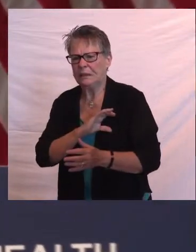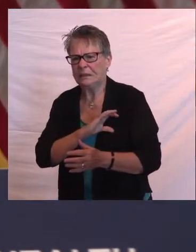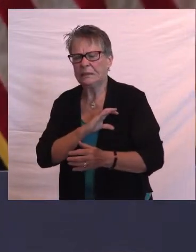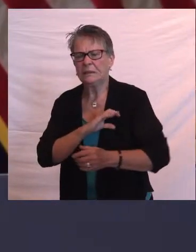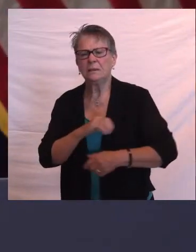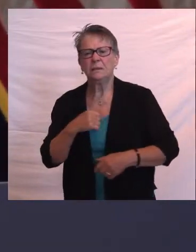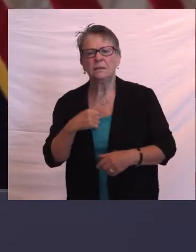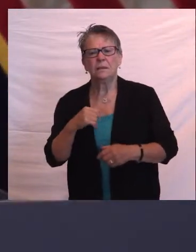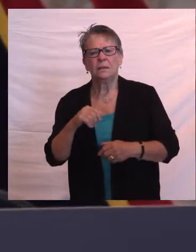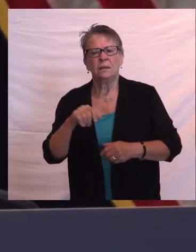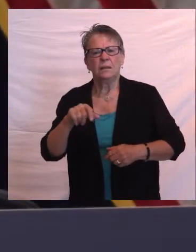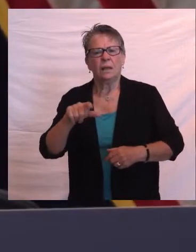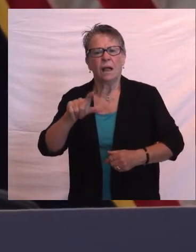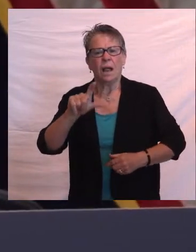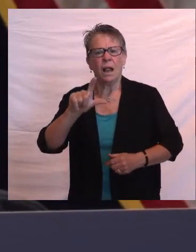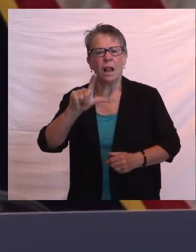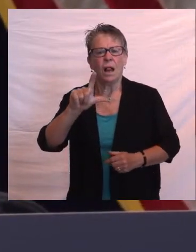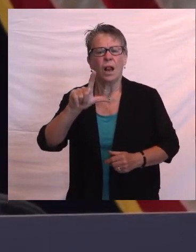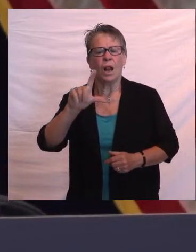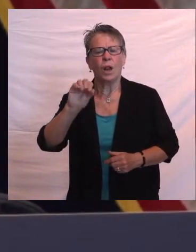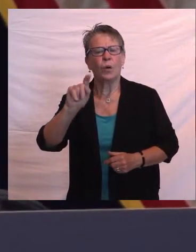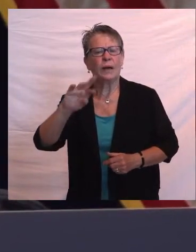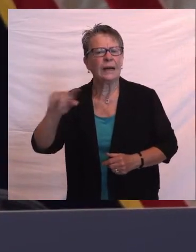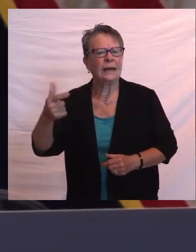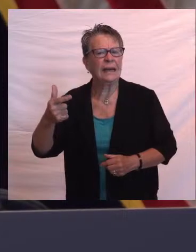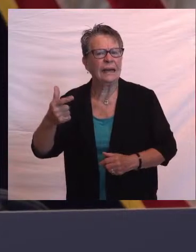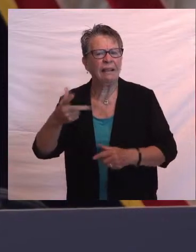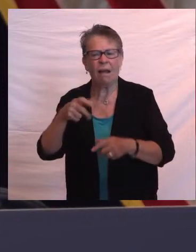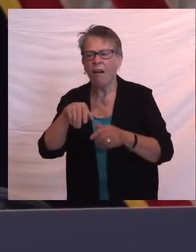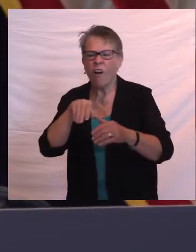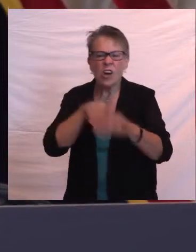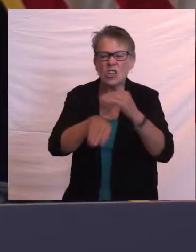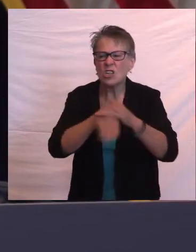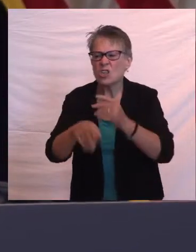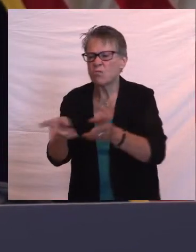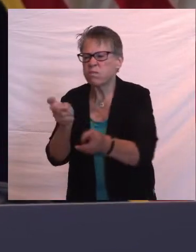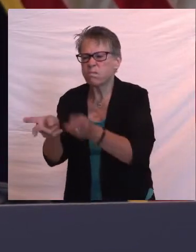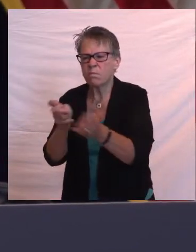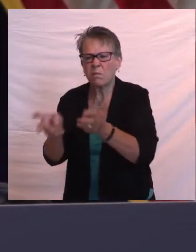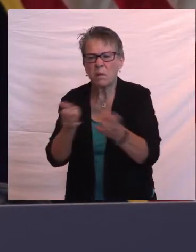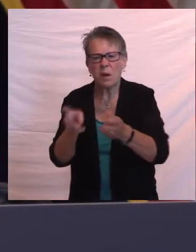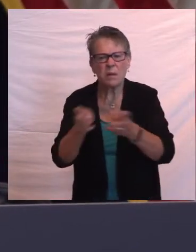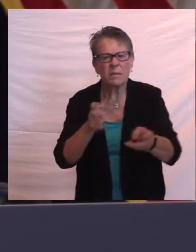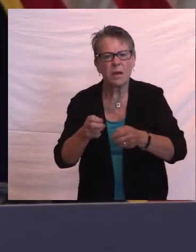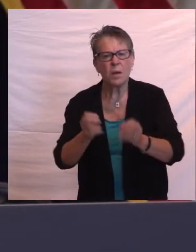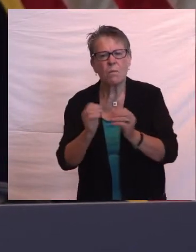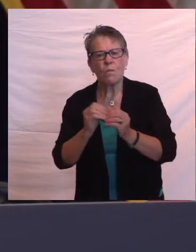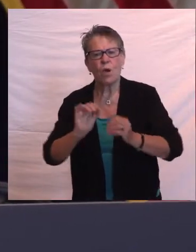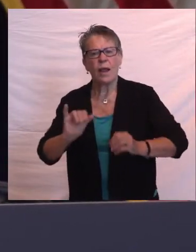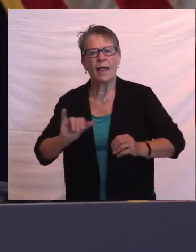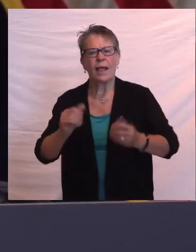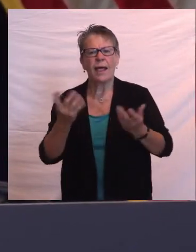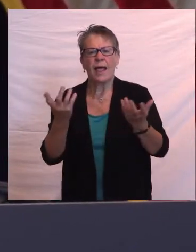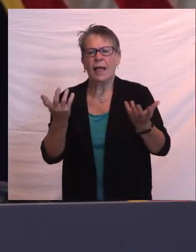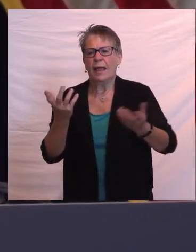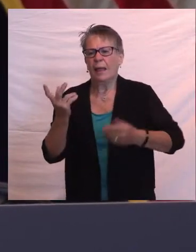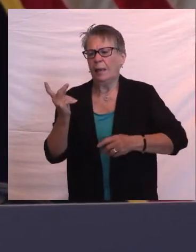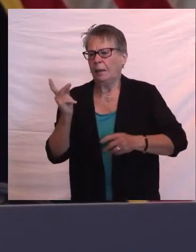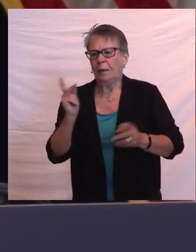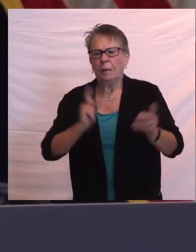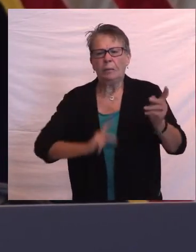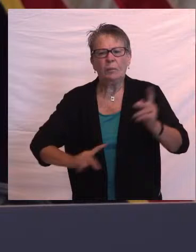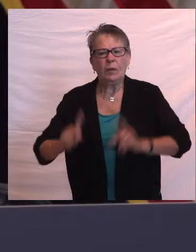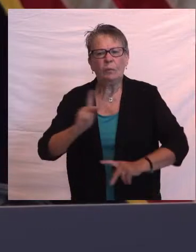was more of a rummaging complaint. So all those homeowners that had bought their damaged belongings out to their